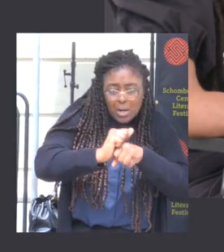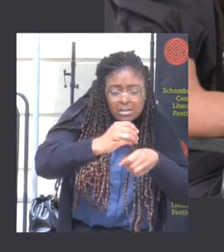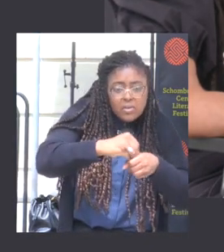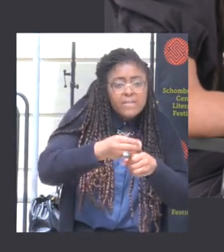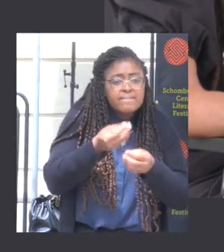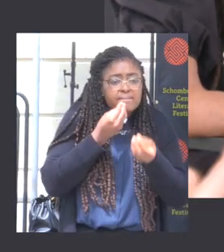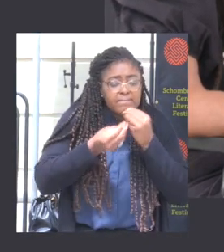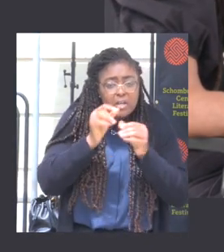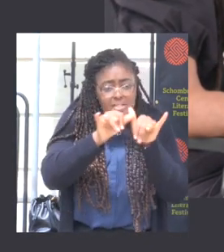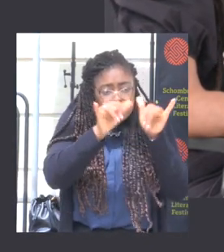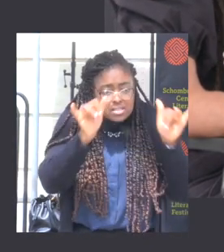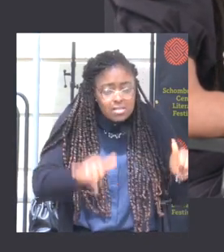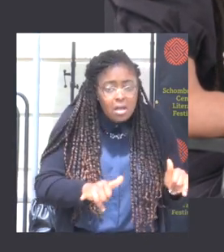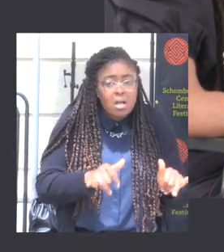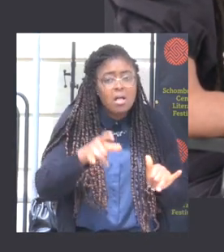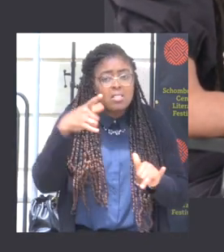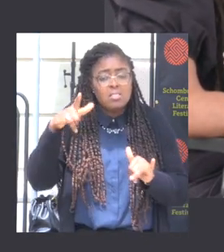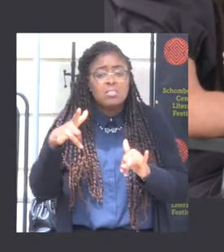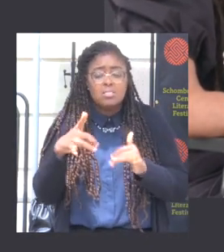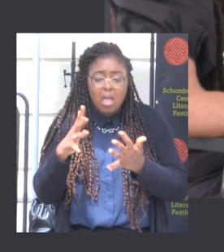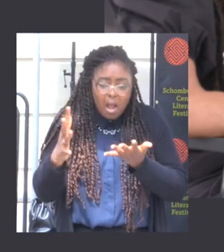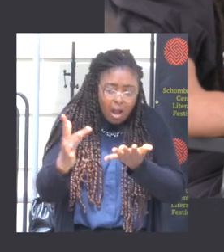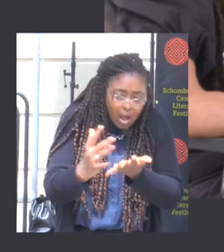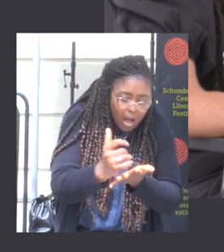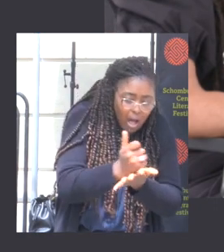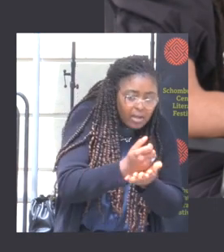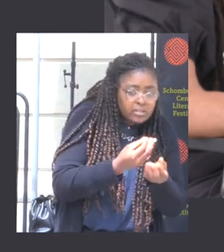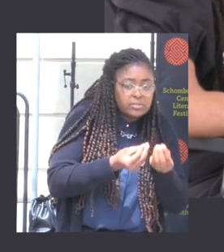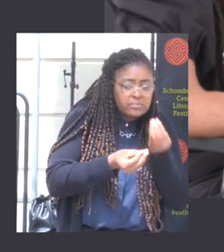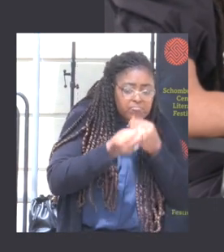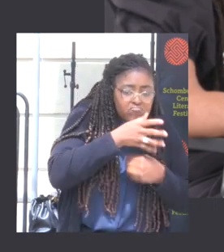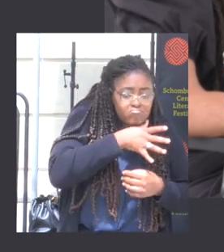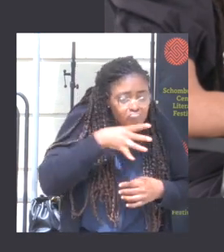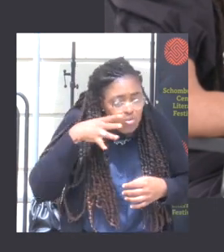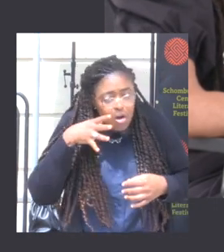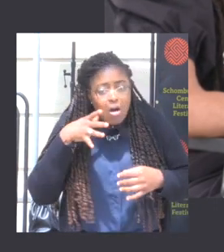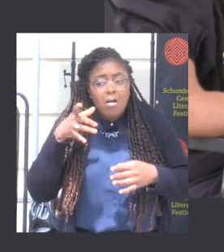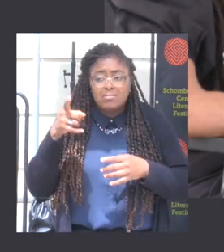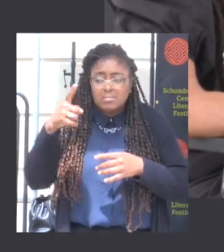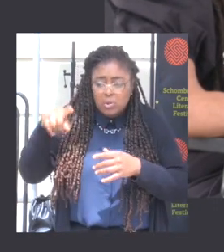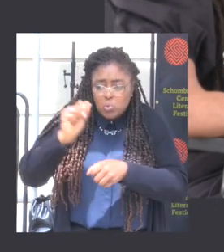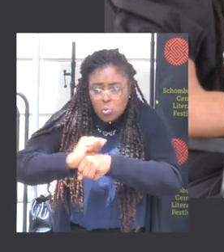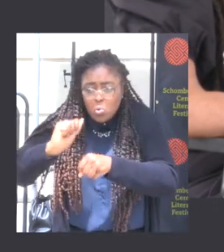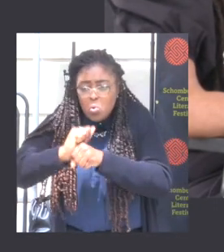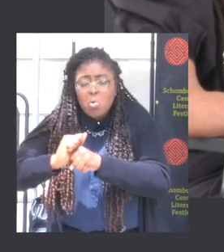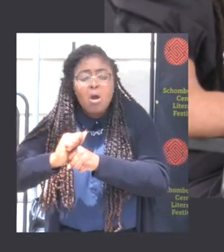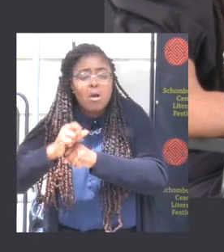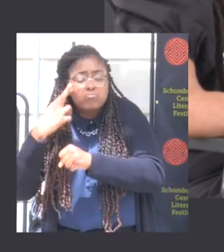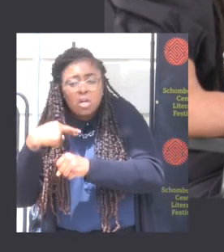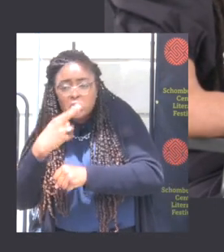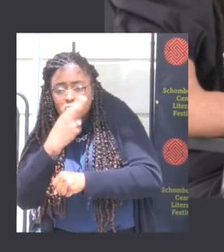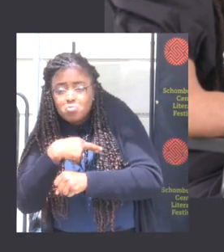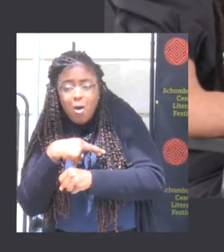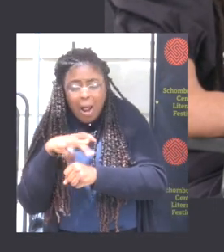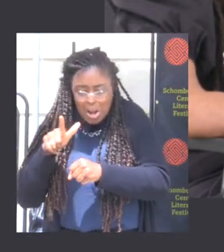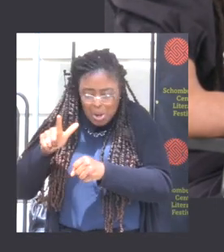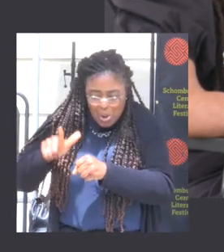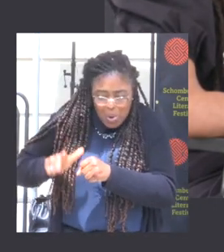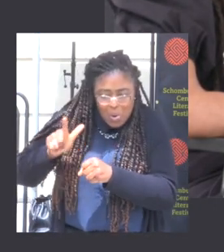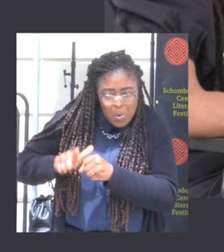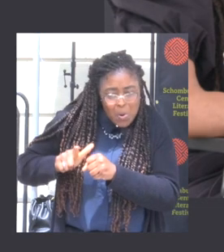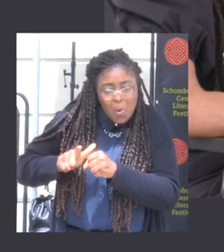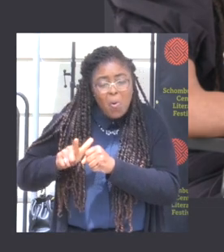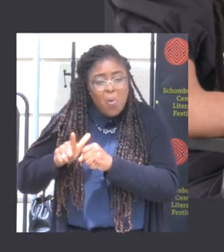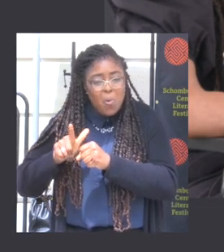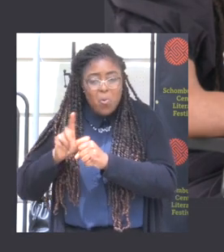fields and harvesting our vegetables. The people who are working in the restaurants for, you know, below a minimum wage, certainly not a living wage. So I